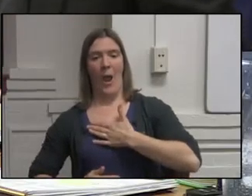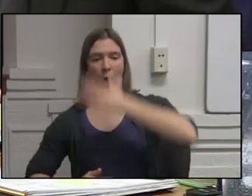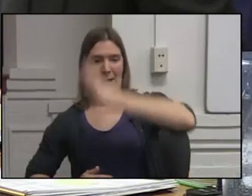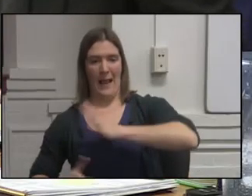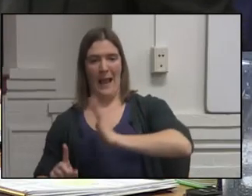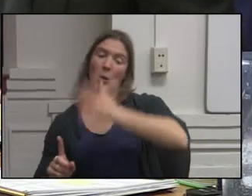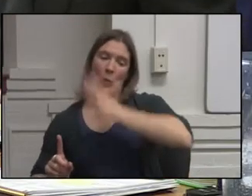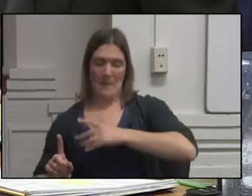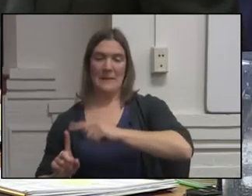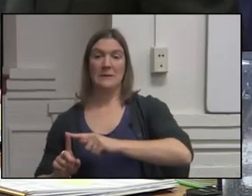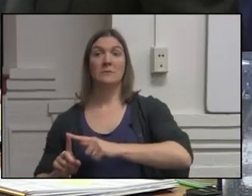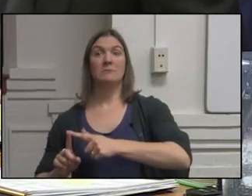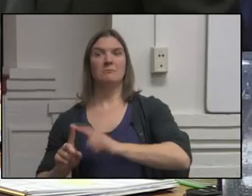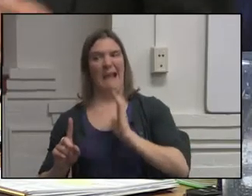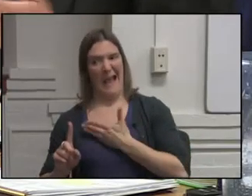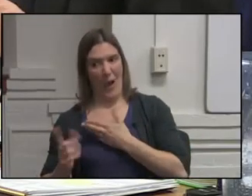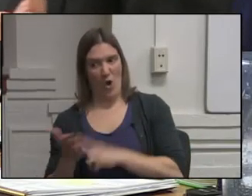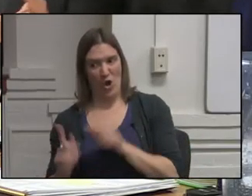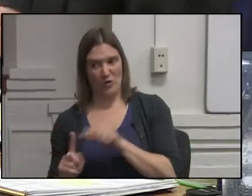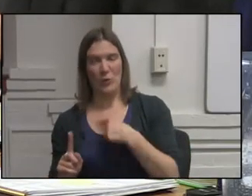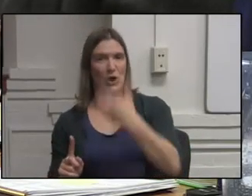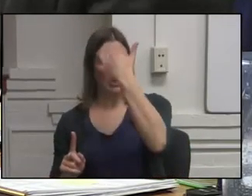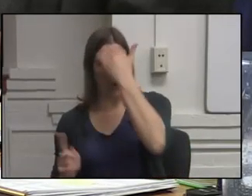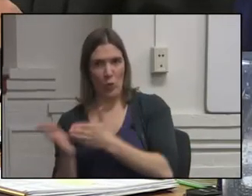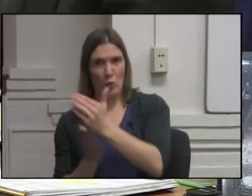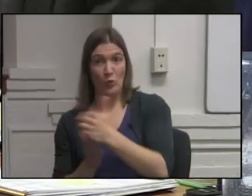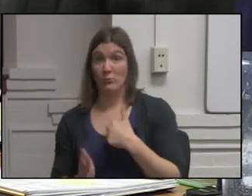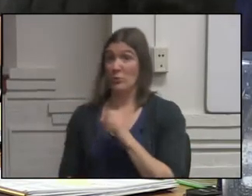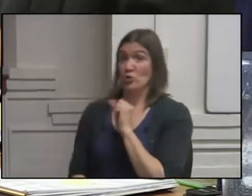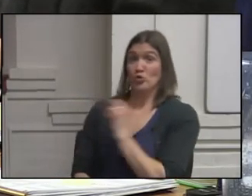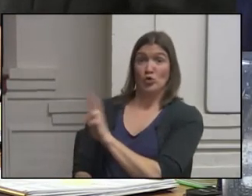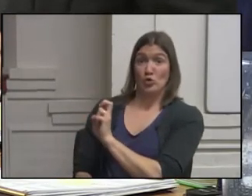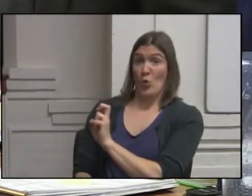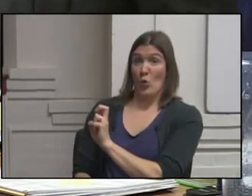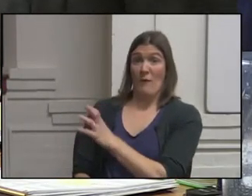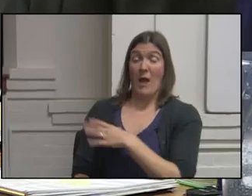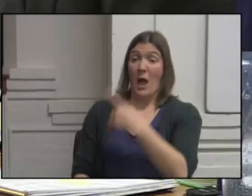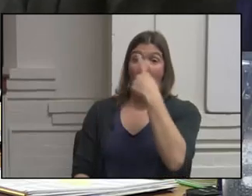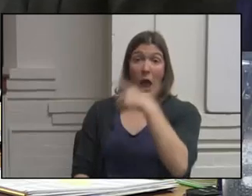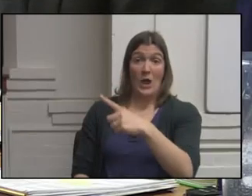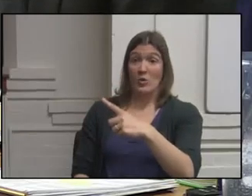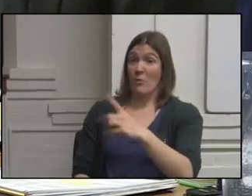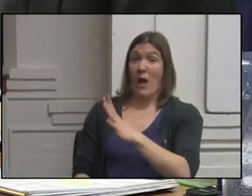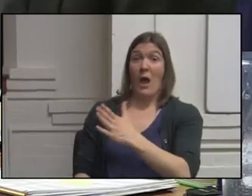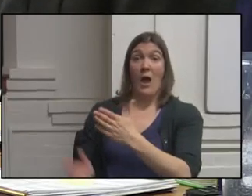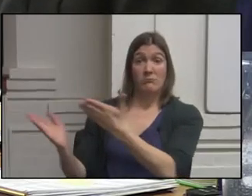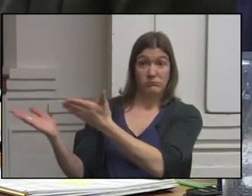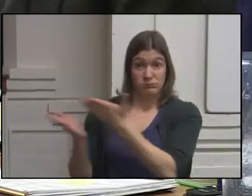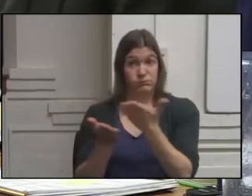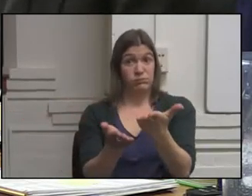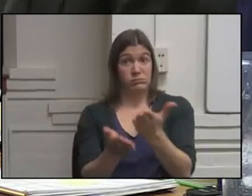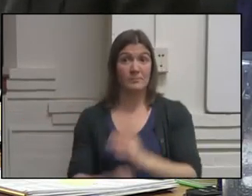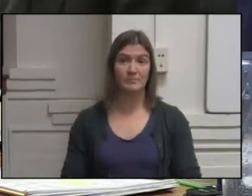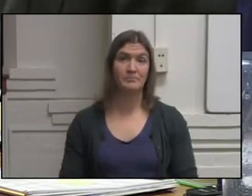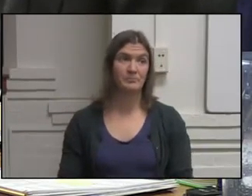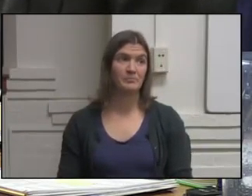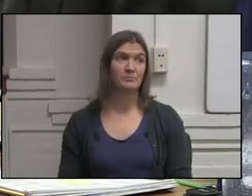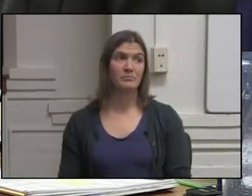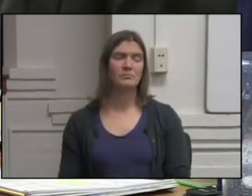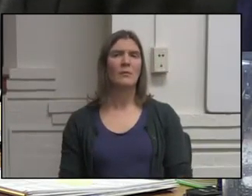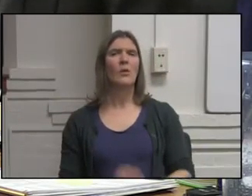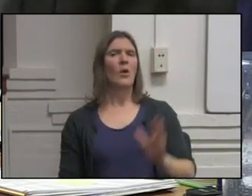of work be done by the state's contractor, and we were happy to go through this extra step of bringing it to you so that we could piggyback on their contract.